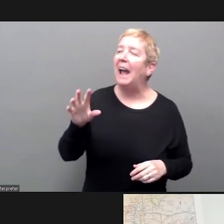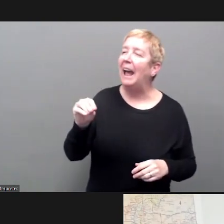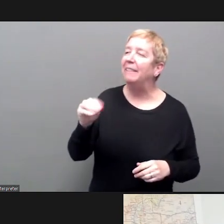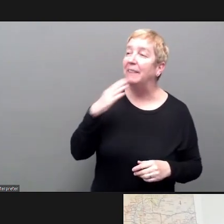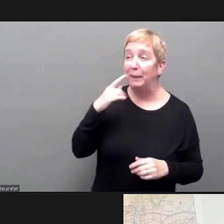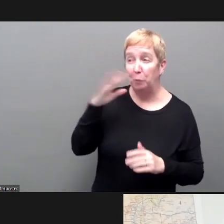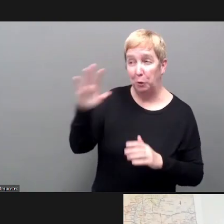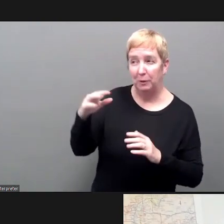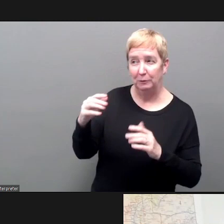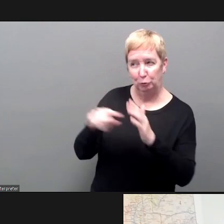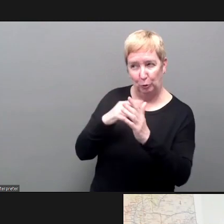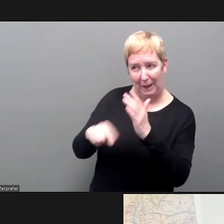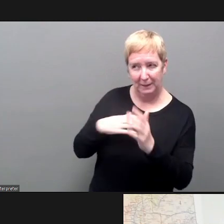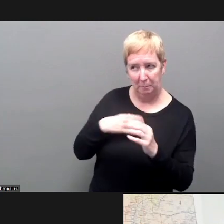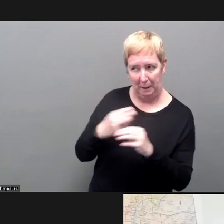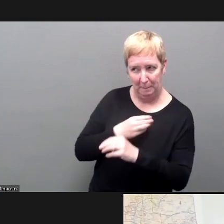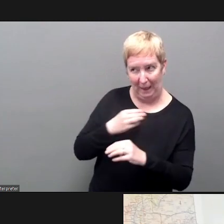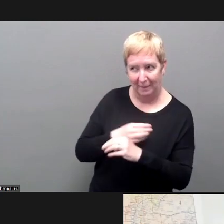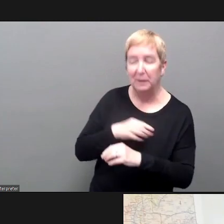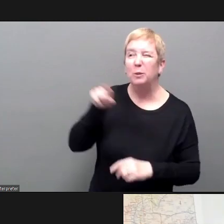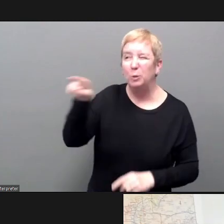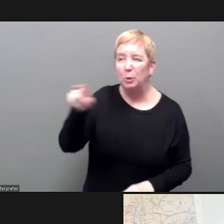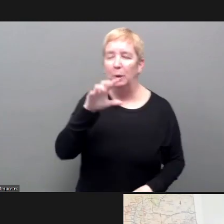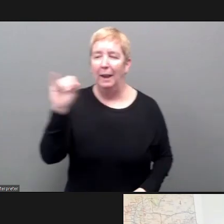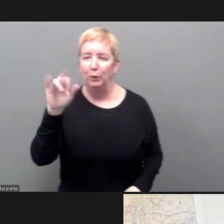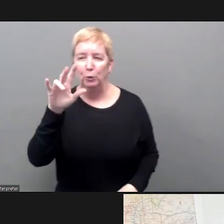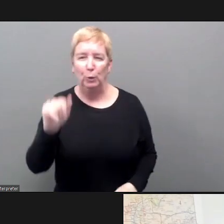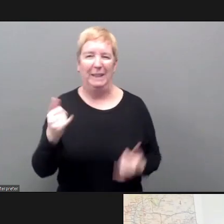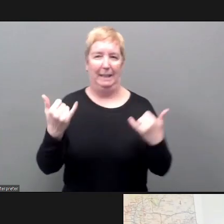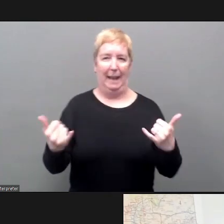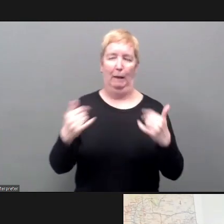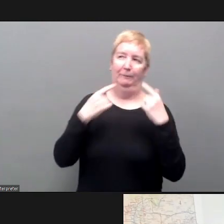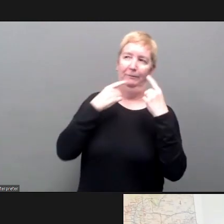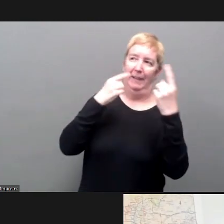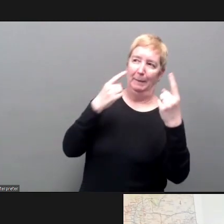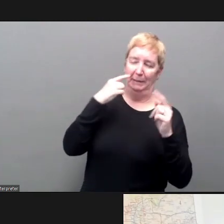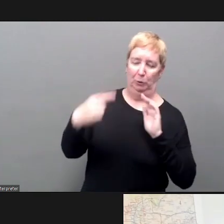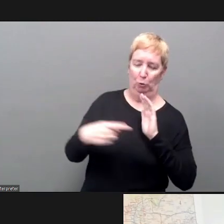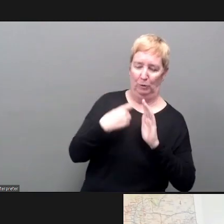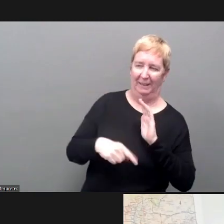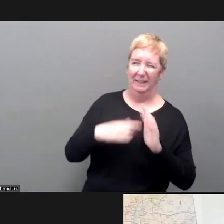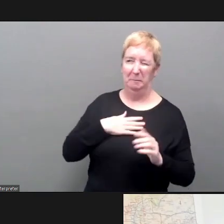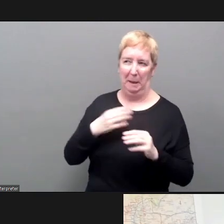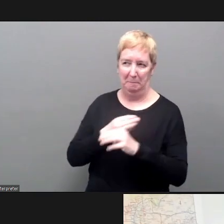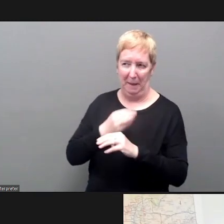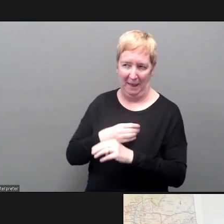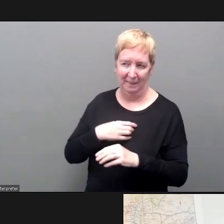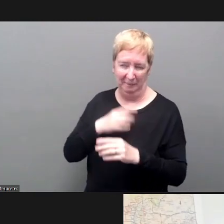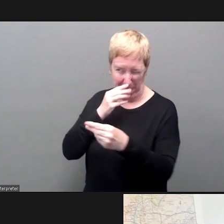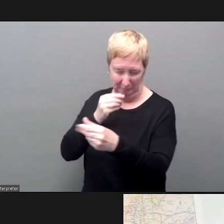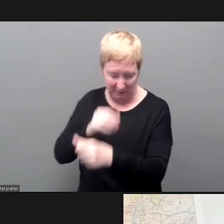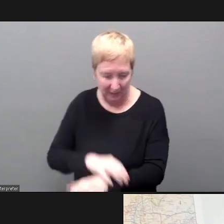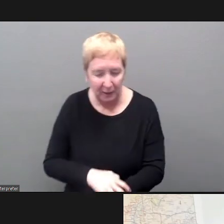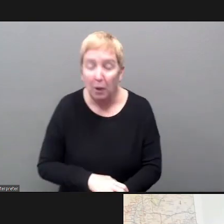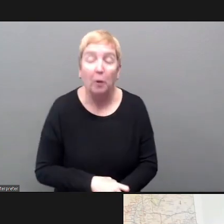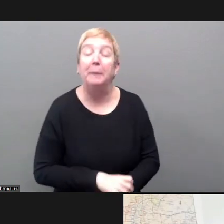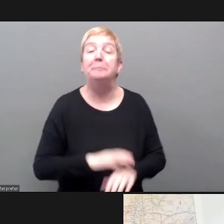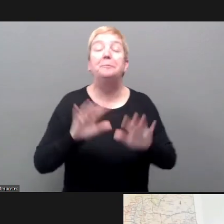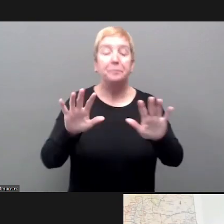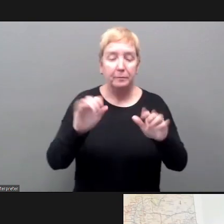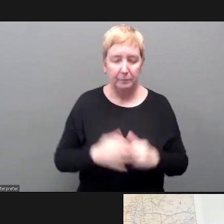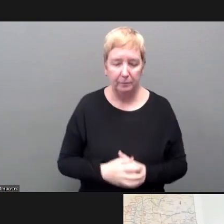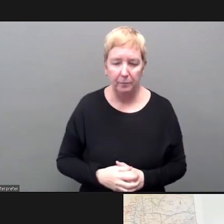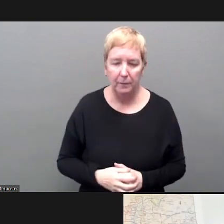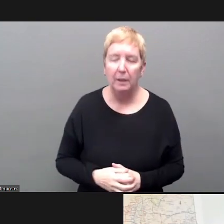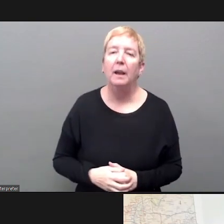you and Julia now are in the Hall of Fame. But it's a complicated question because, when I was talking about